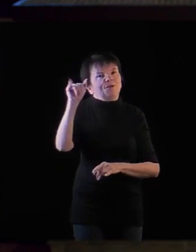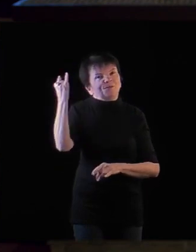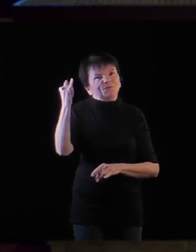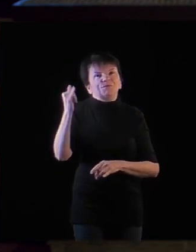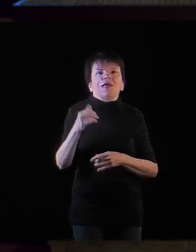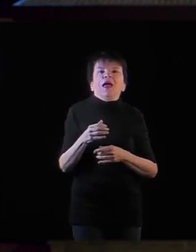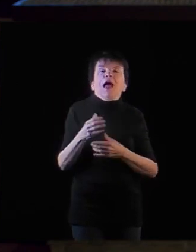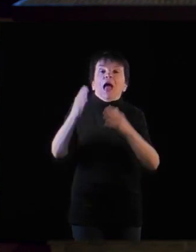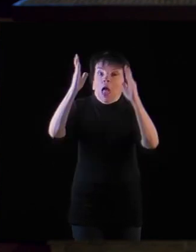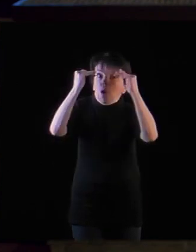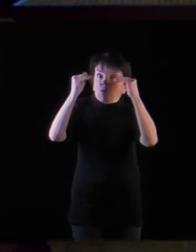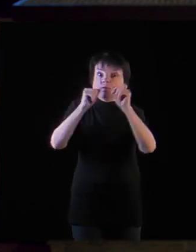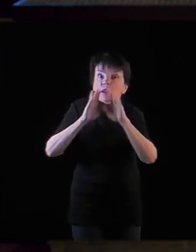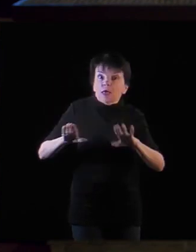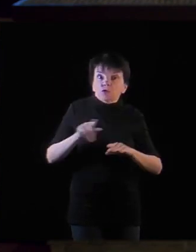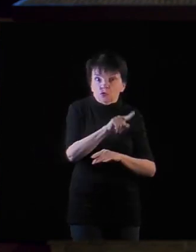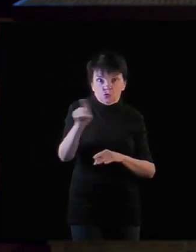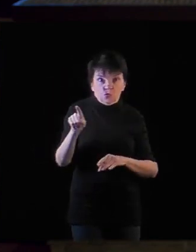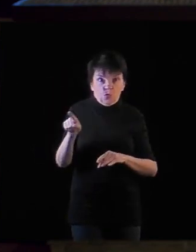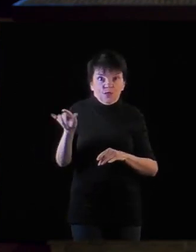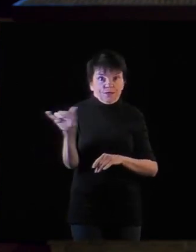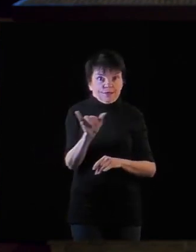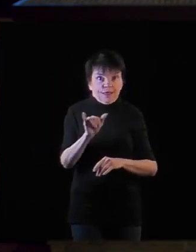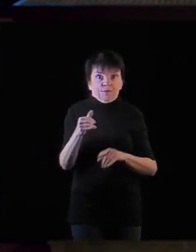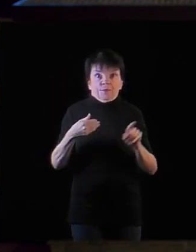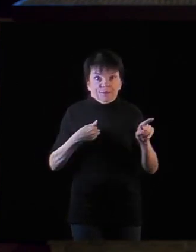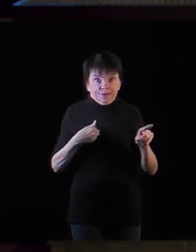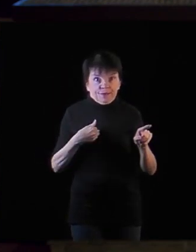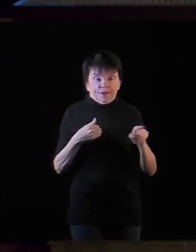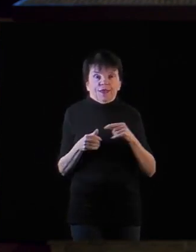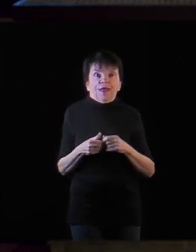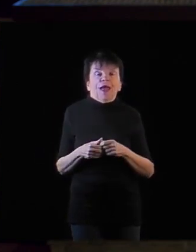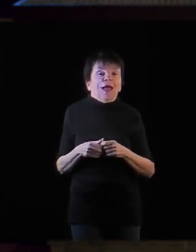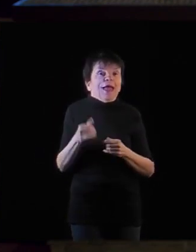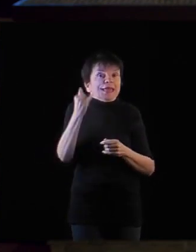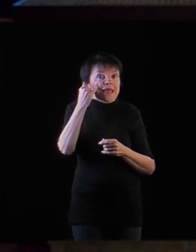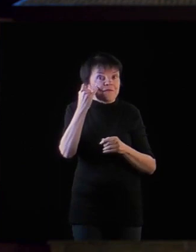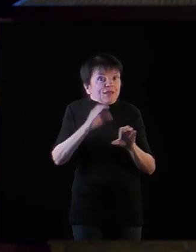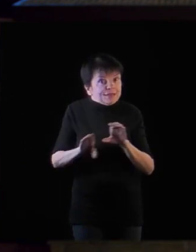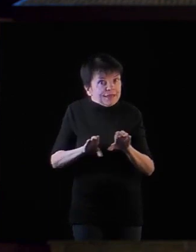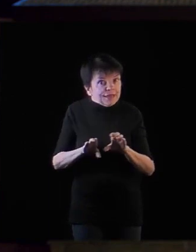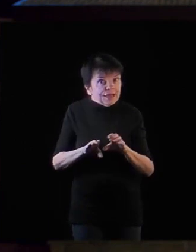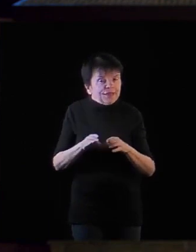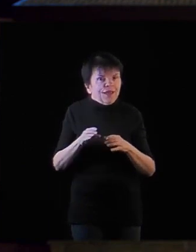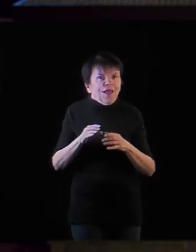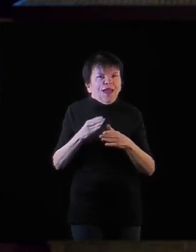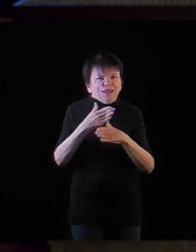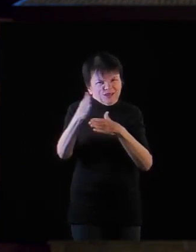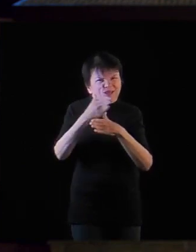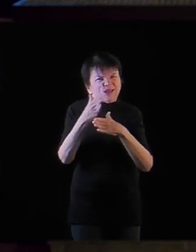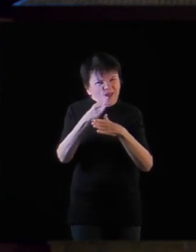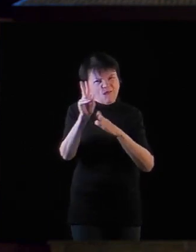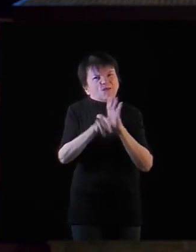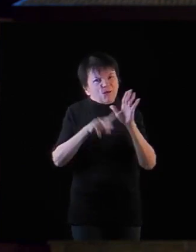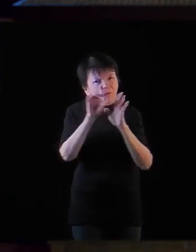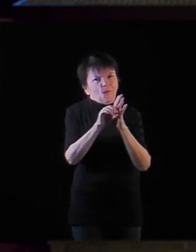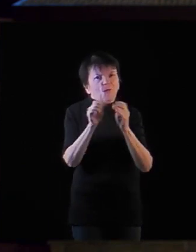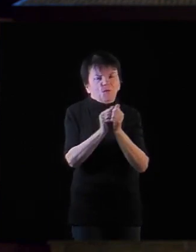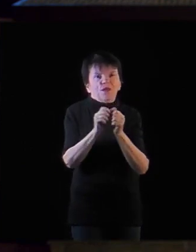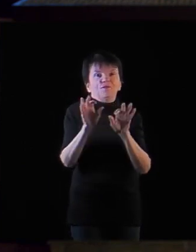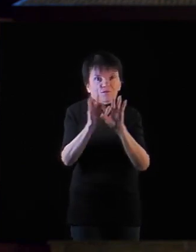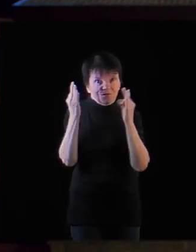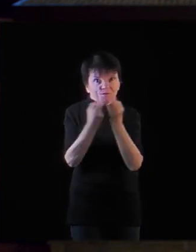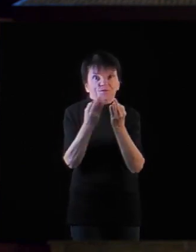I hope that message blessed you as much as it blessed me. If it did, please feel free to share this video with your family and